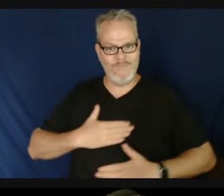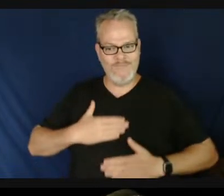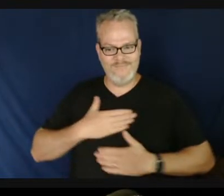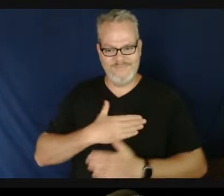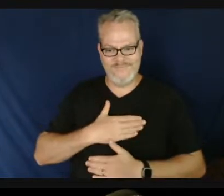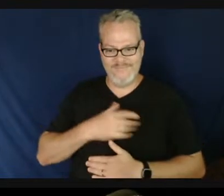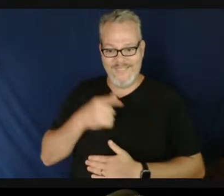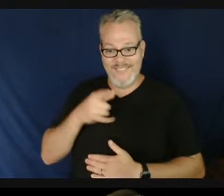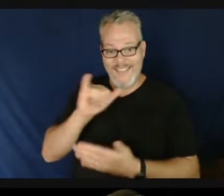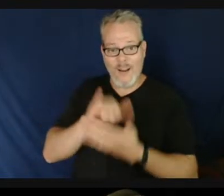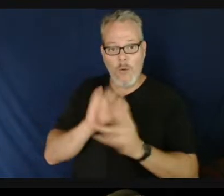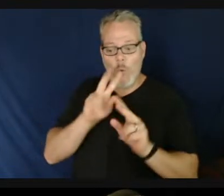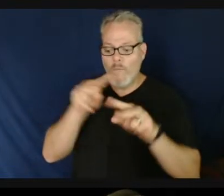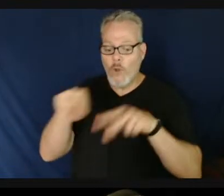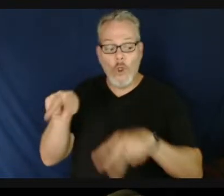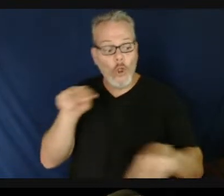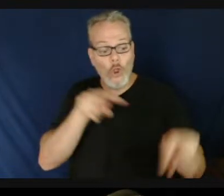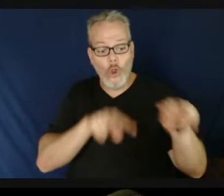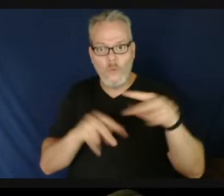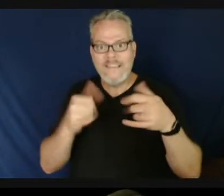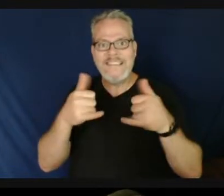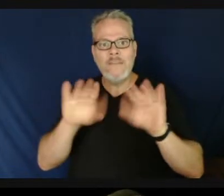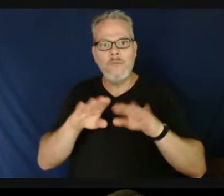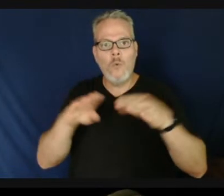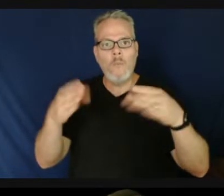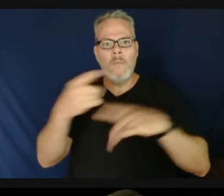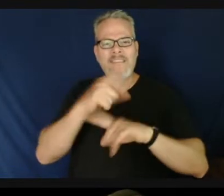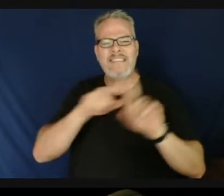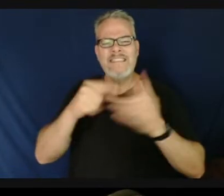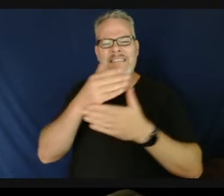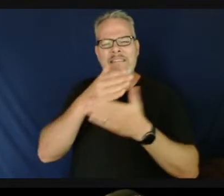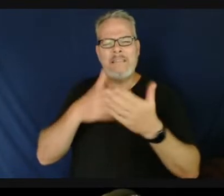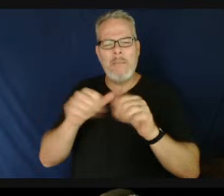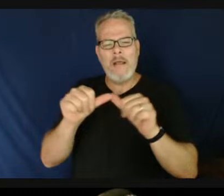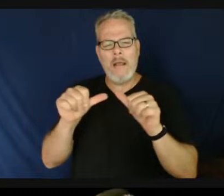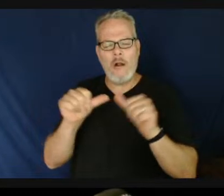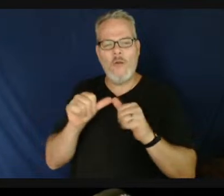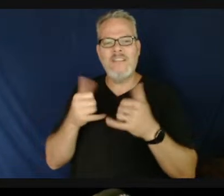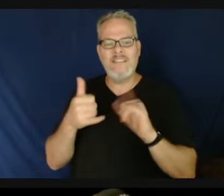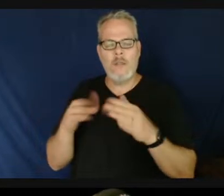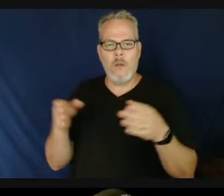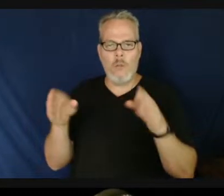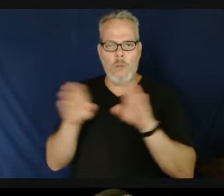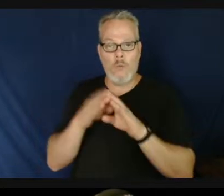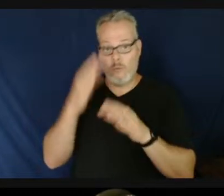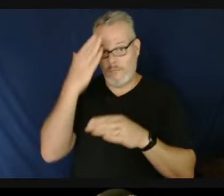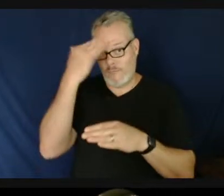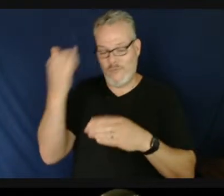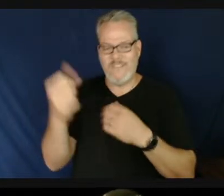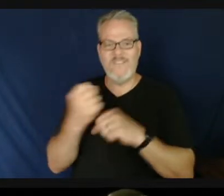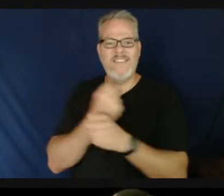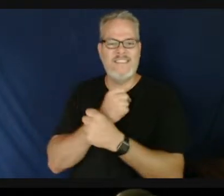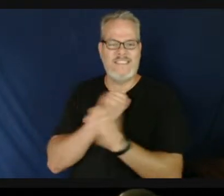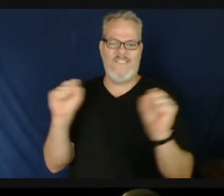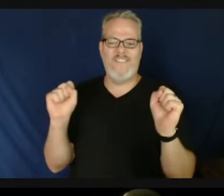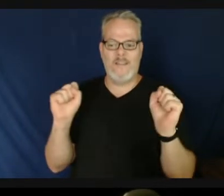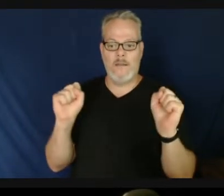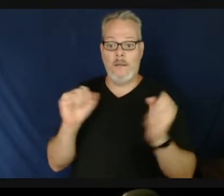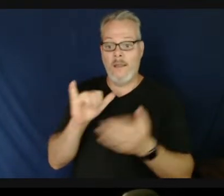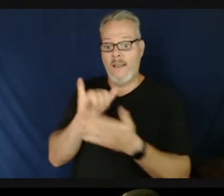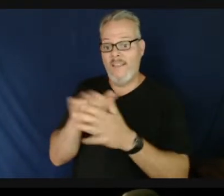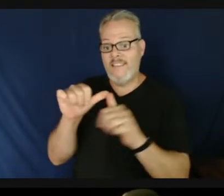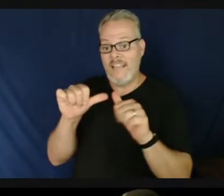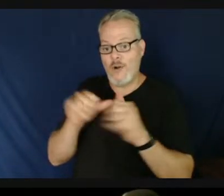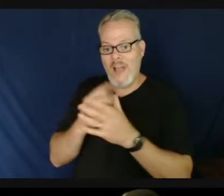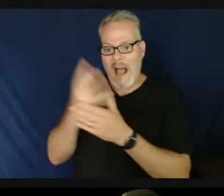but a small area around the vent is roped off for safety. This is what's going on right outside the park. Power